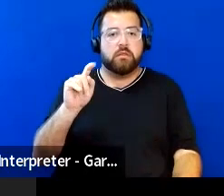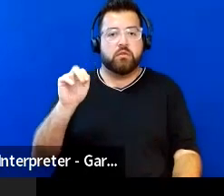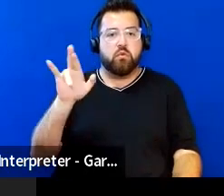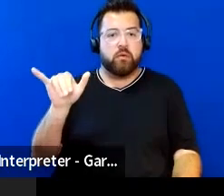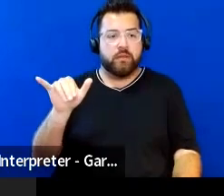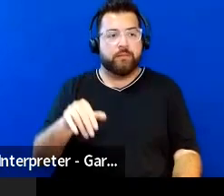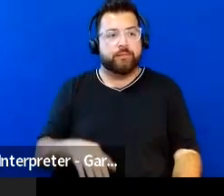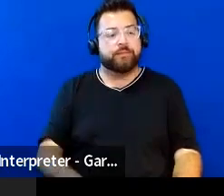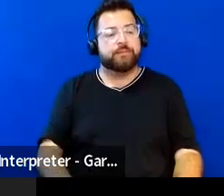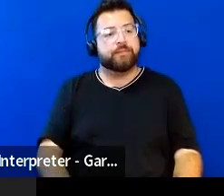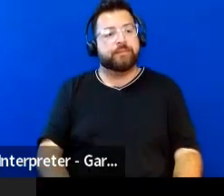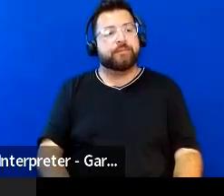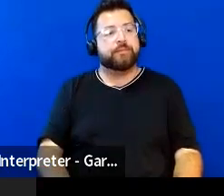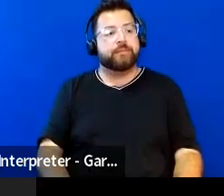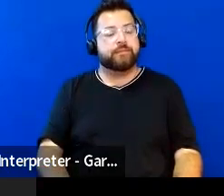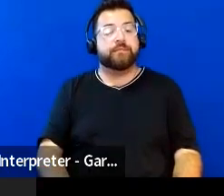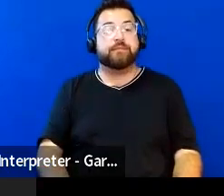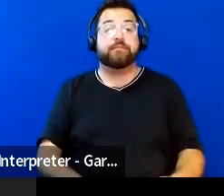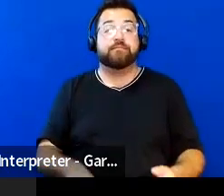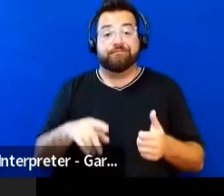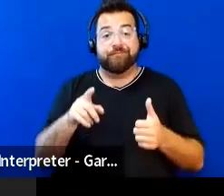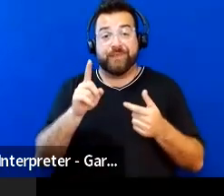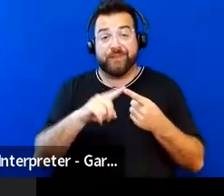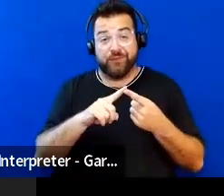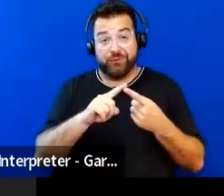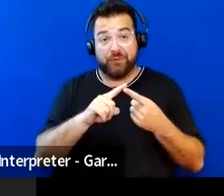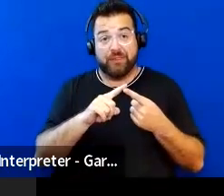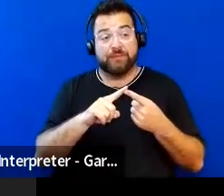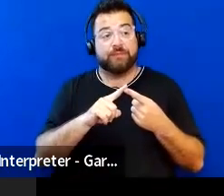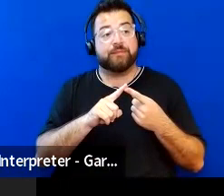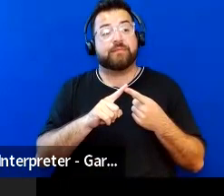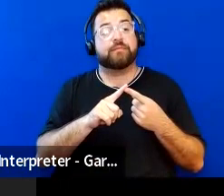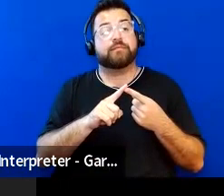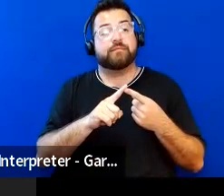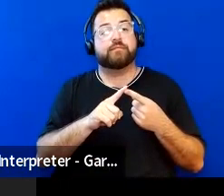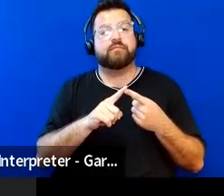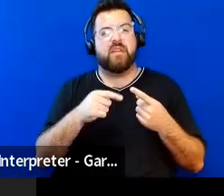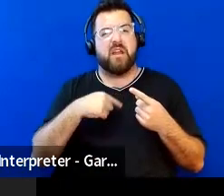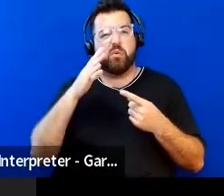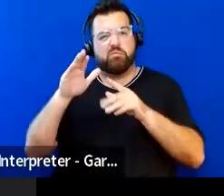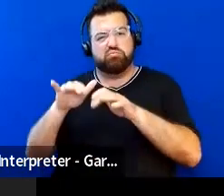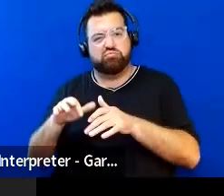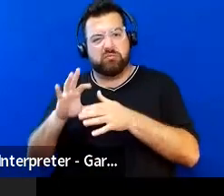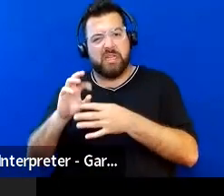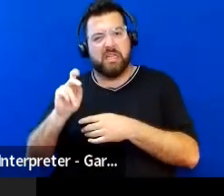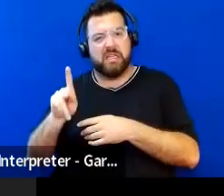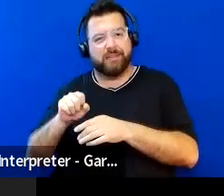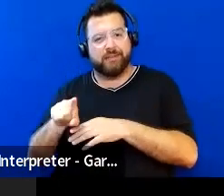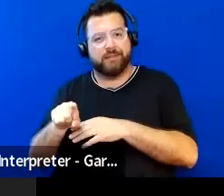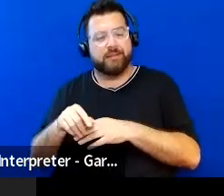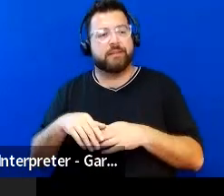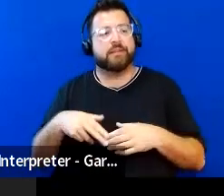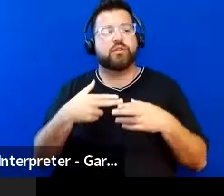And the first one that I'm going to show you is the